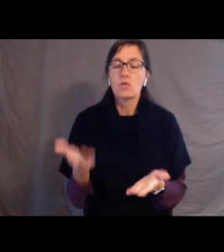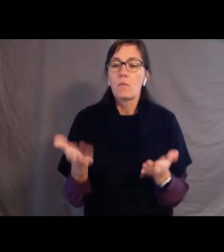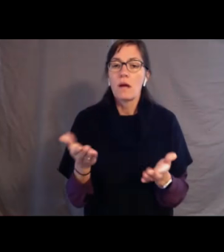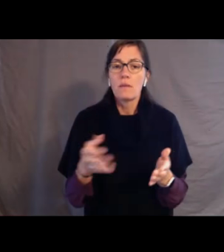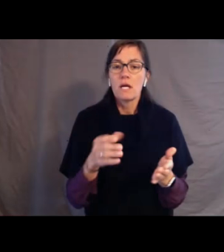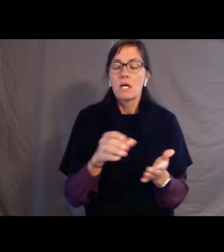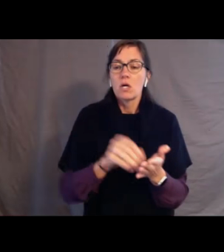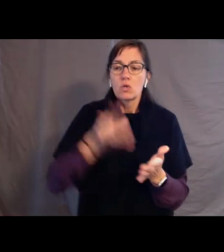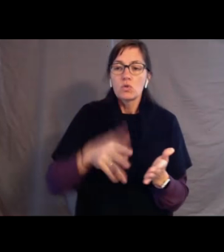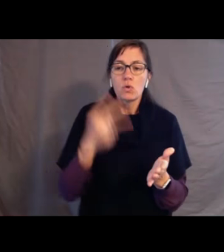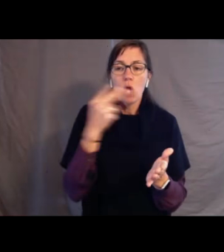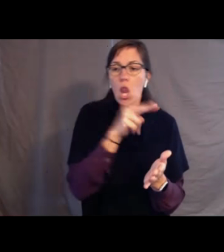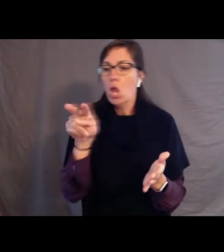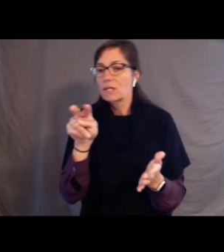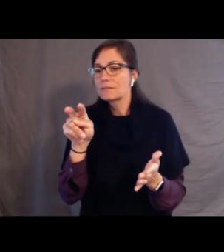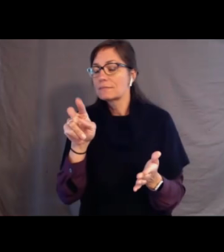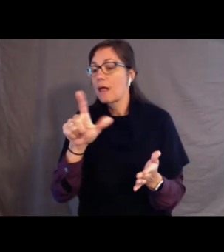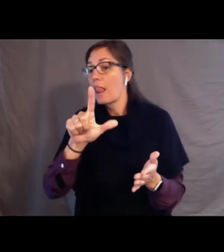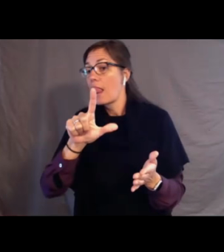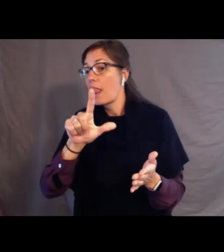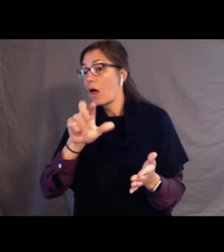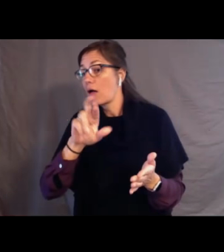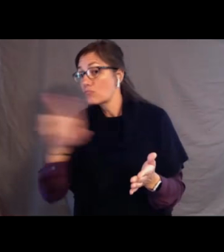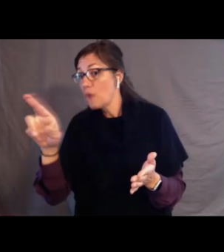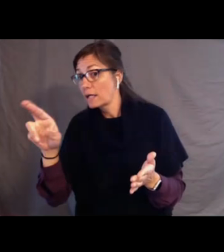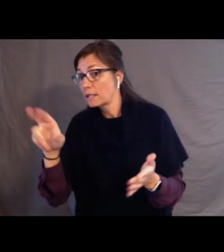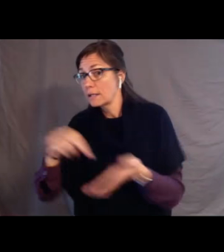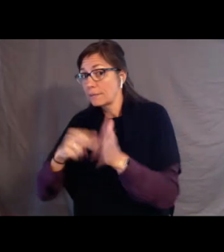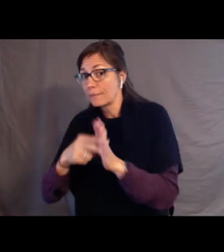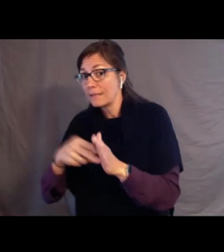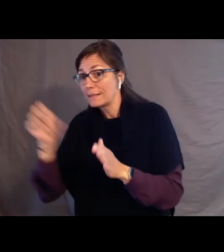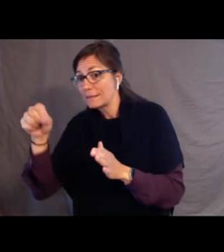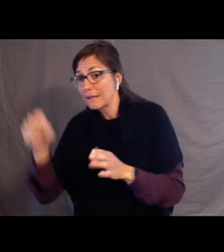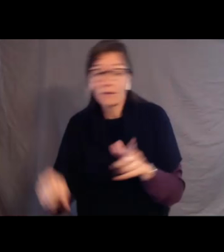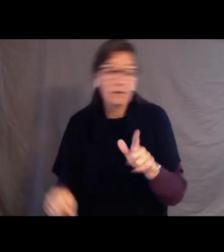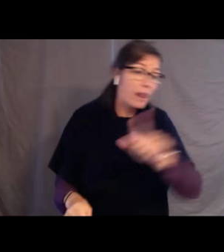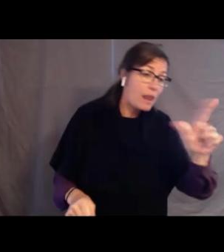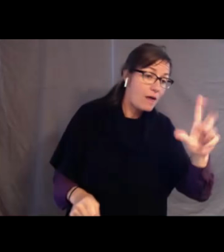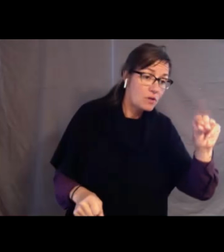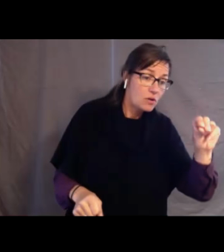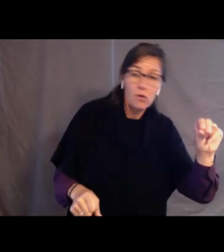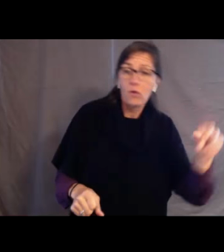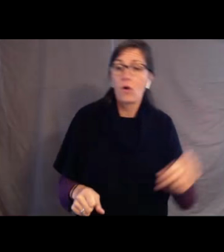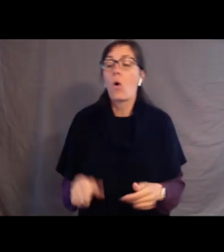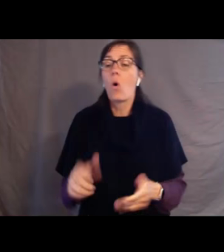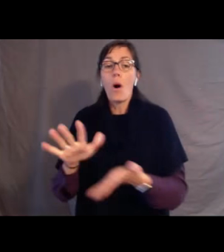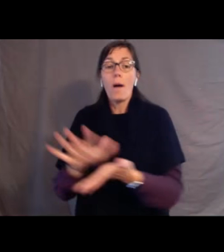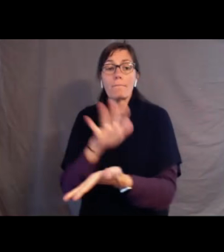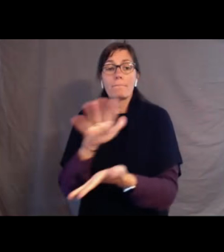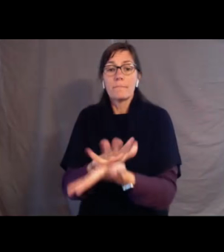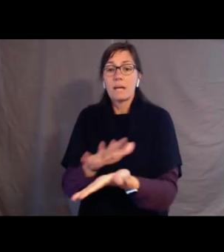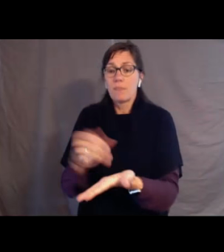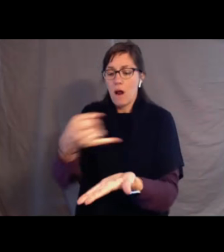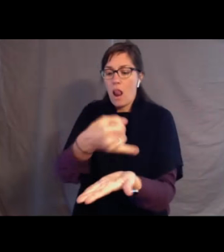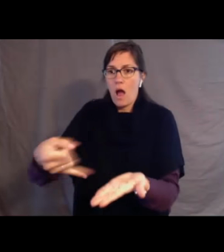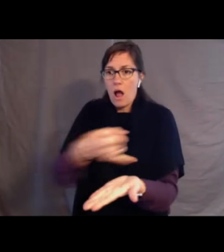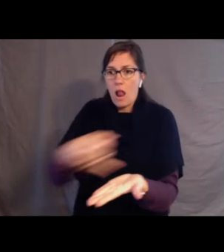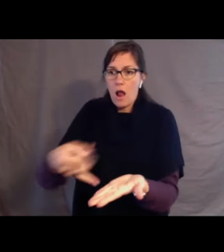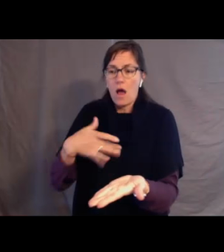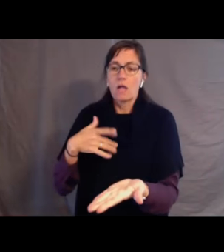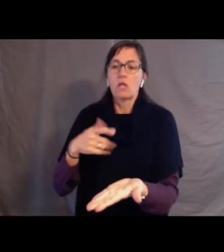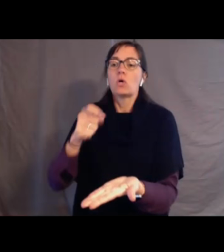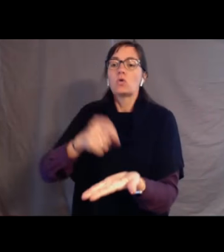indicate yes or no. And it could also be raised lines on paper, so it gives tactile feedback to the student as they're